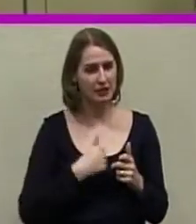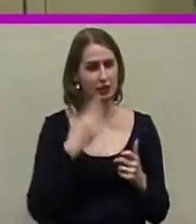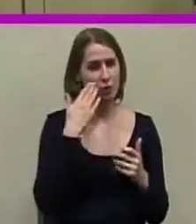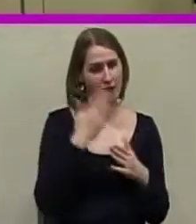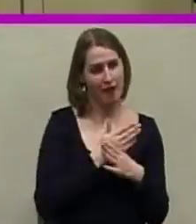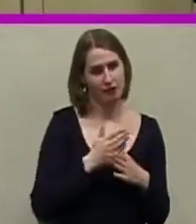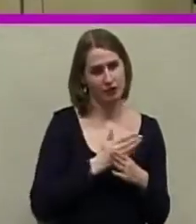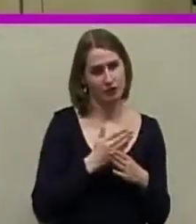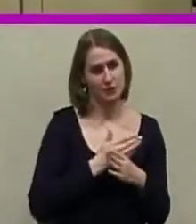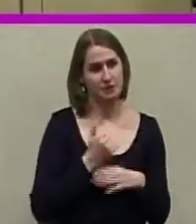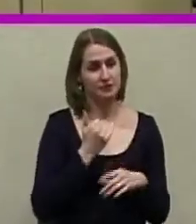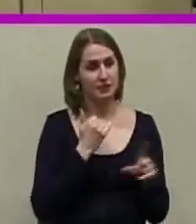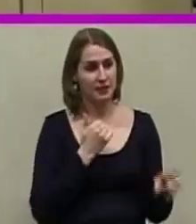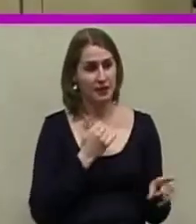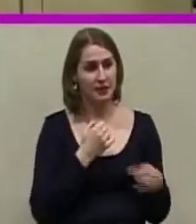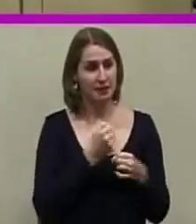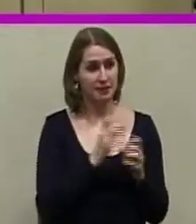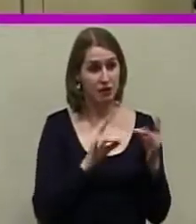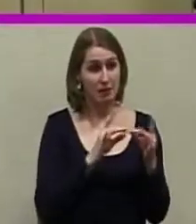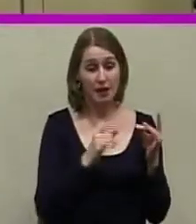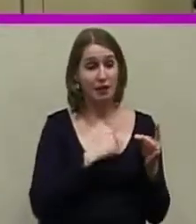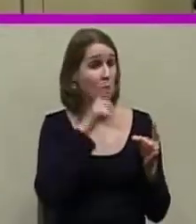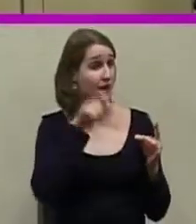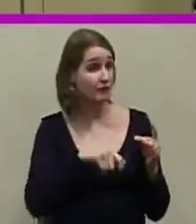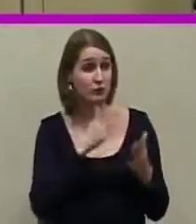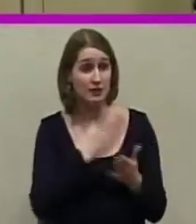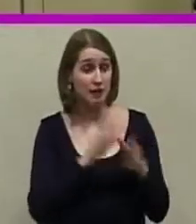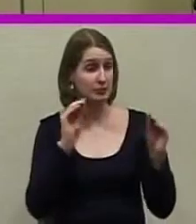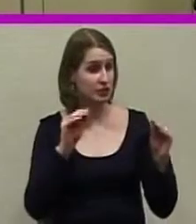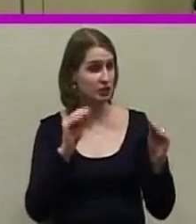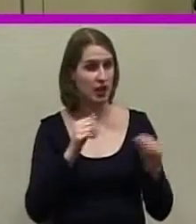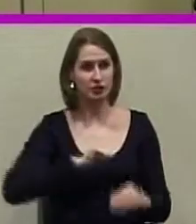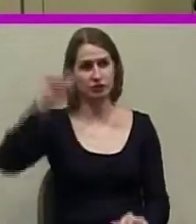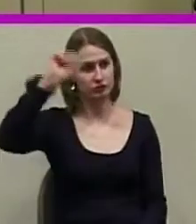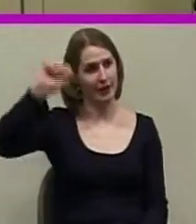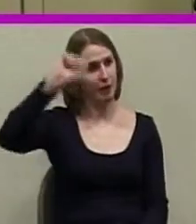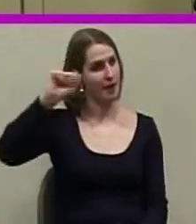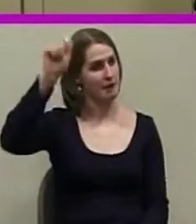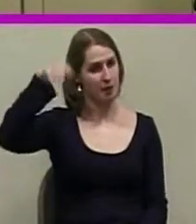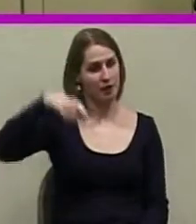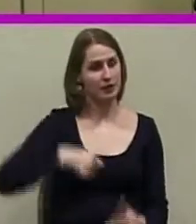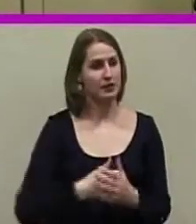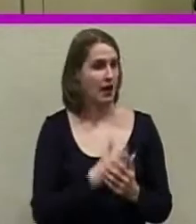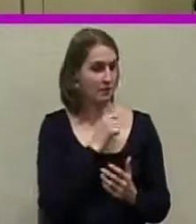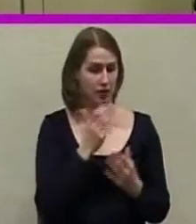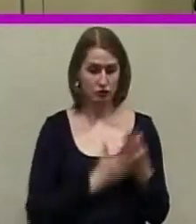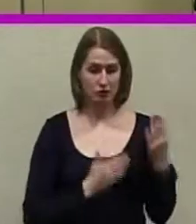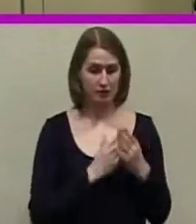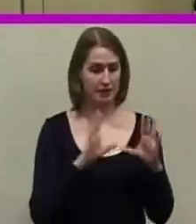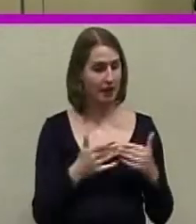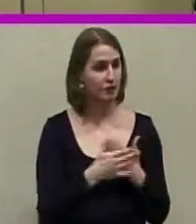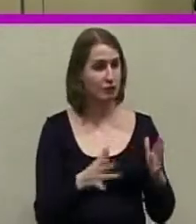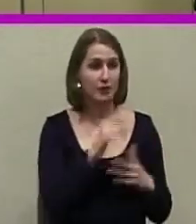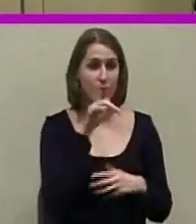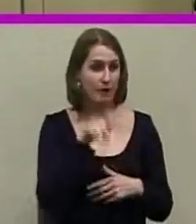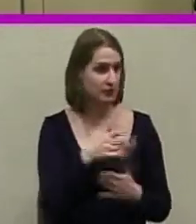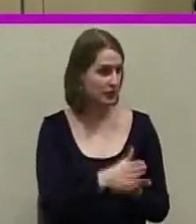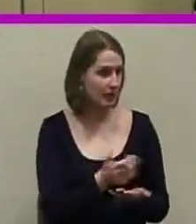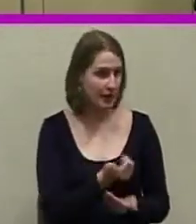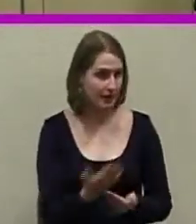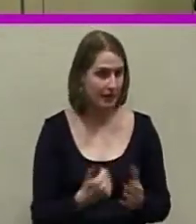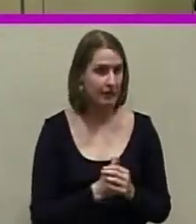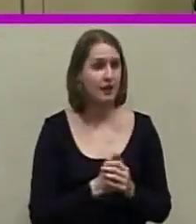comment, I don't have to stop teaching. I go right over and take away a mark. Now I'm not disrupting the classroom. I don't have to stop anything to take away a mark. A